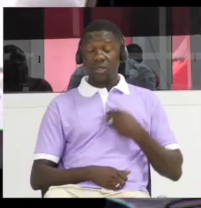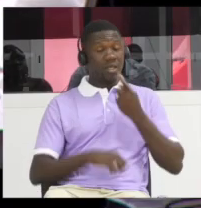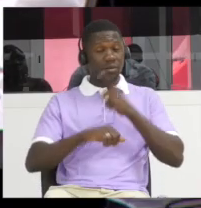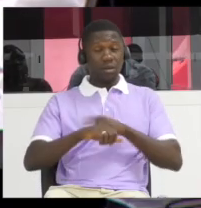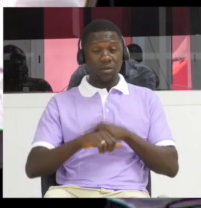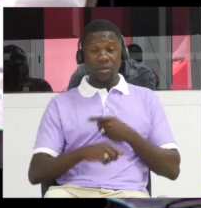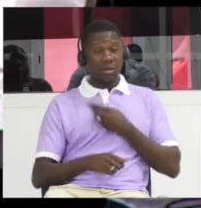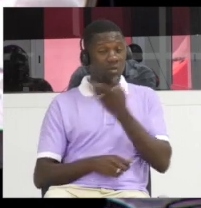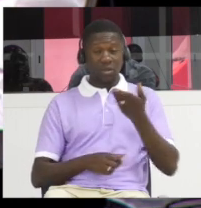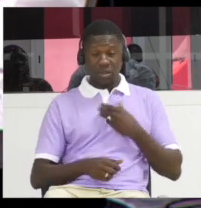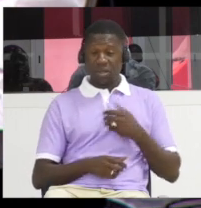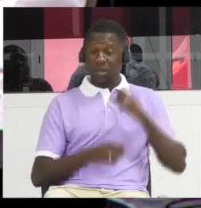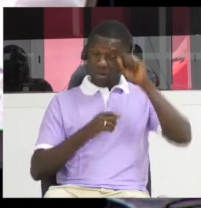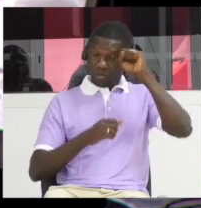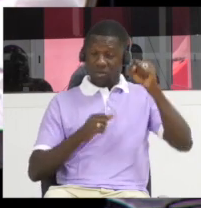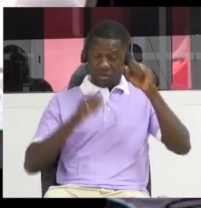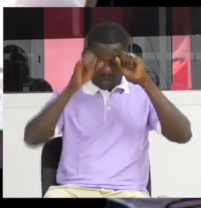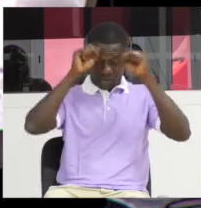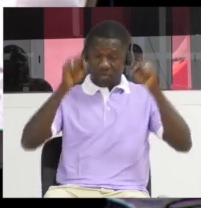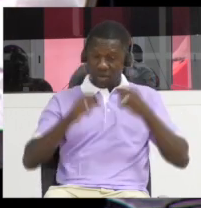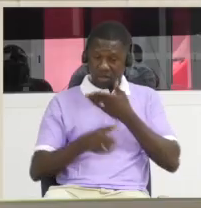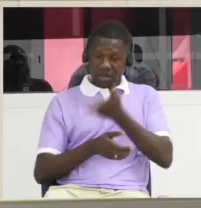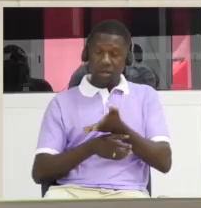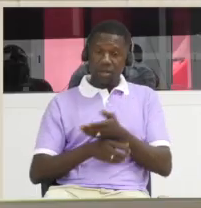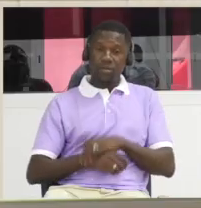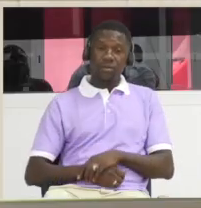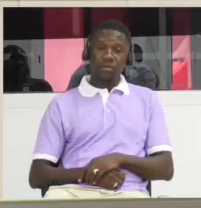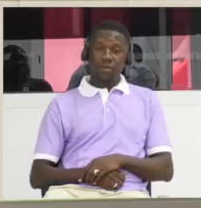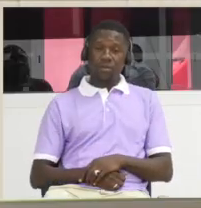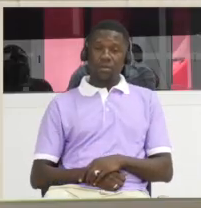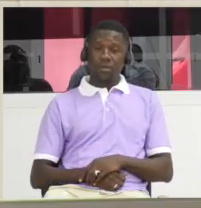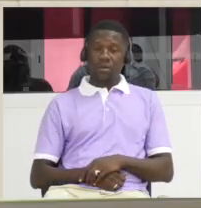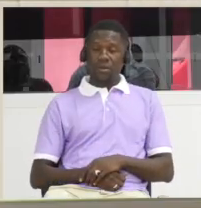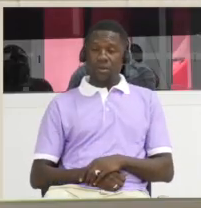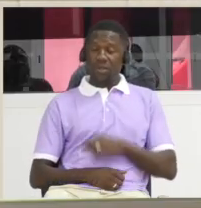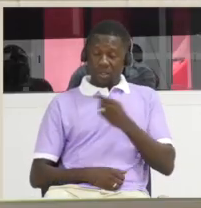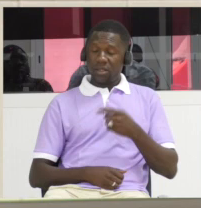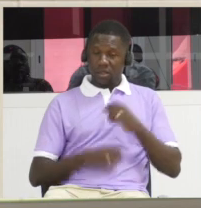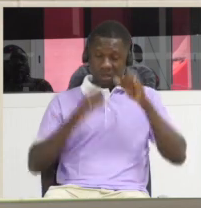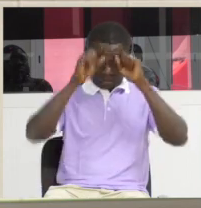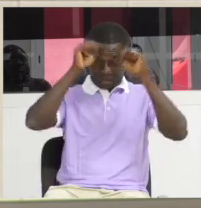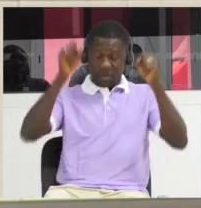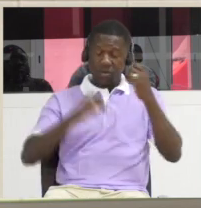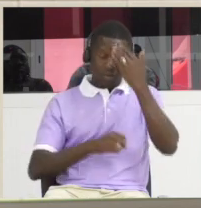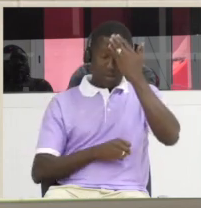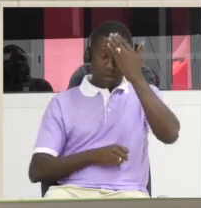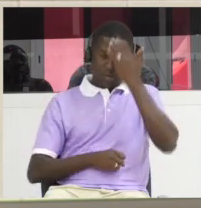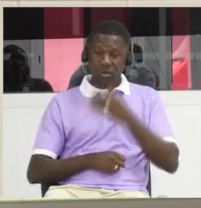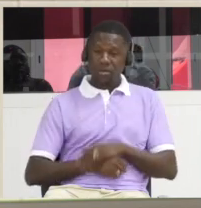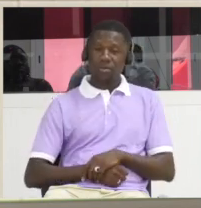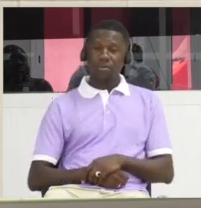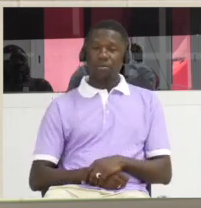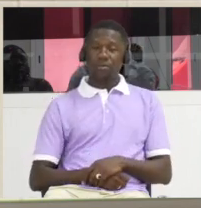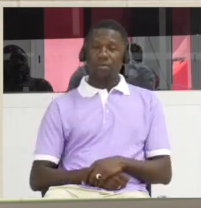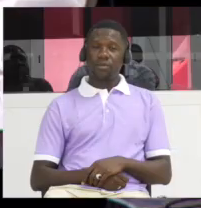up to that time, there was still a government in place. And there was a government of Sadao Jawara. From your